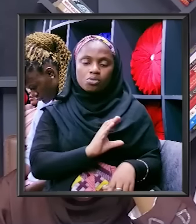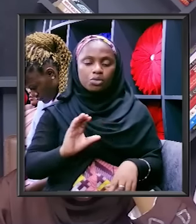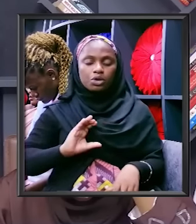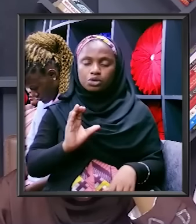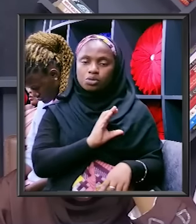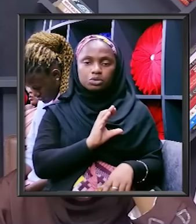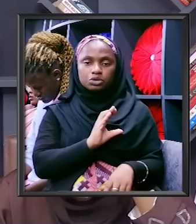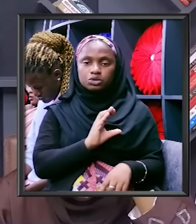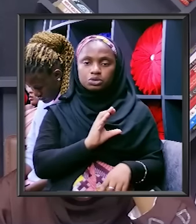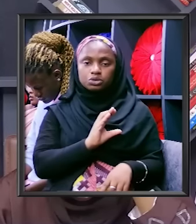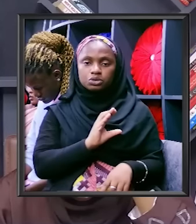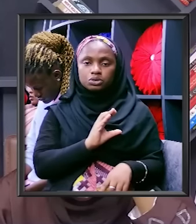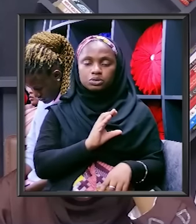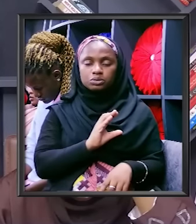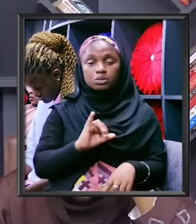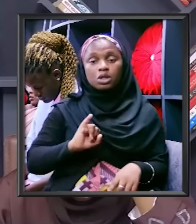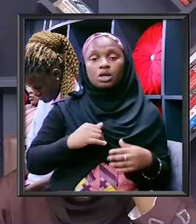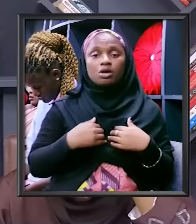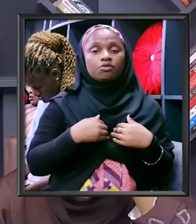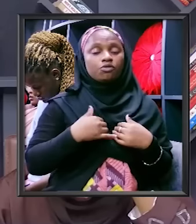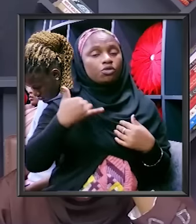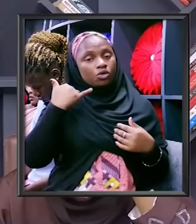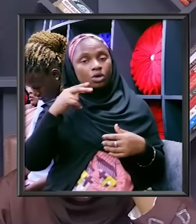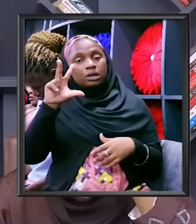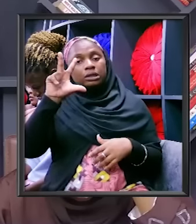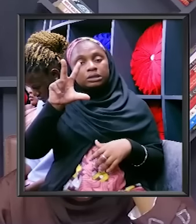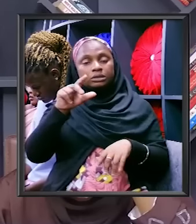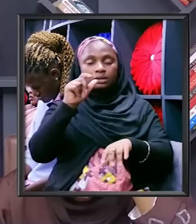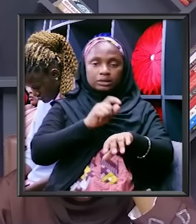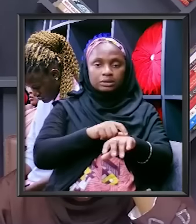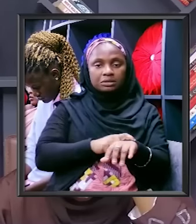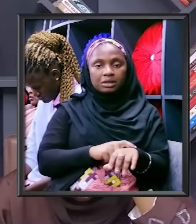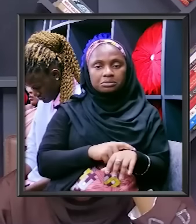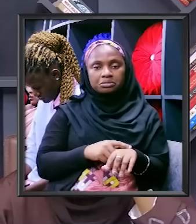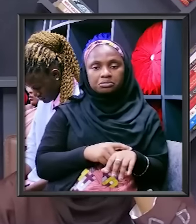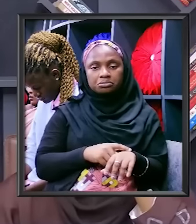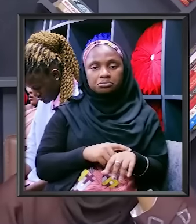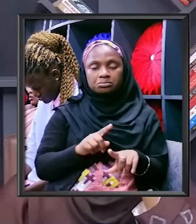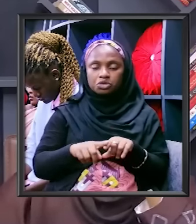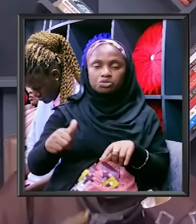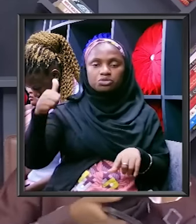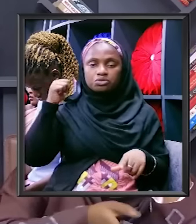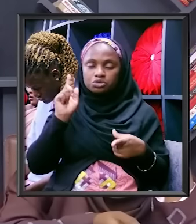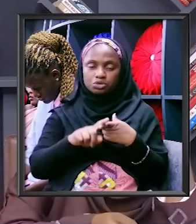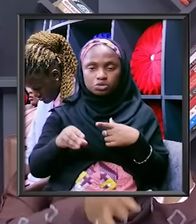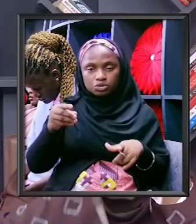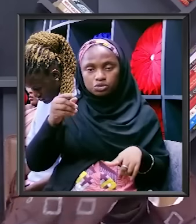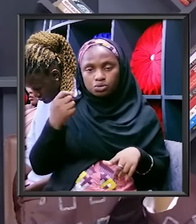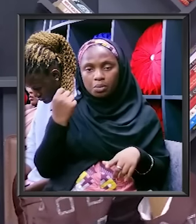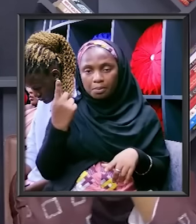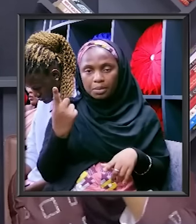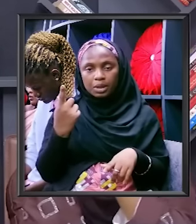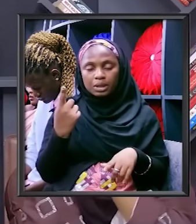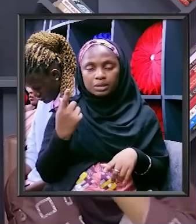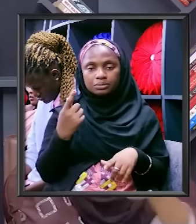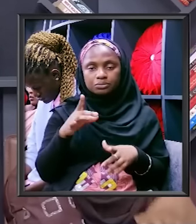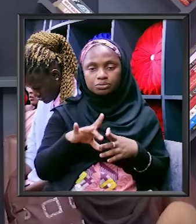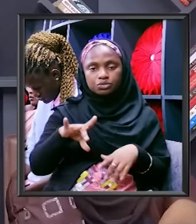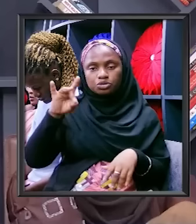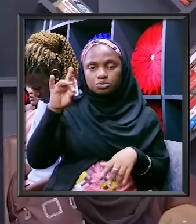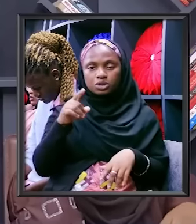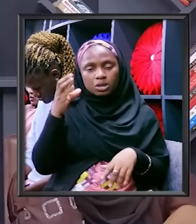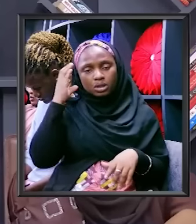times, ordinary president. She no pick. You know say... How many times you call her? Three. You know say the last time when we call her here, say some people